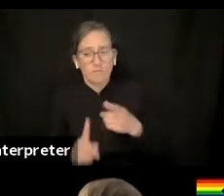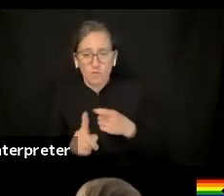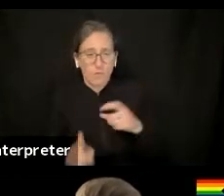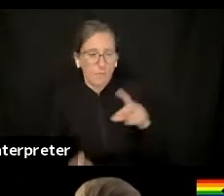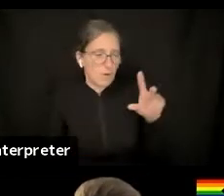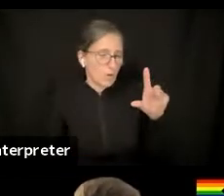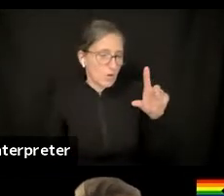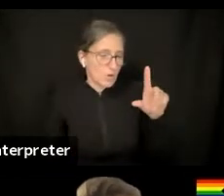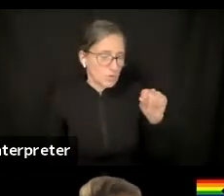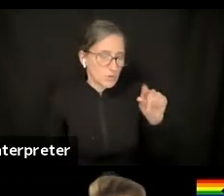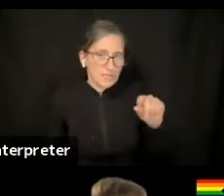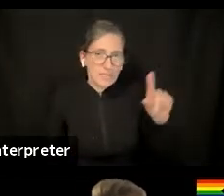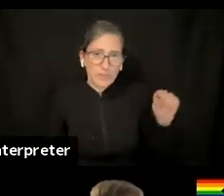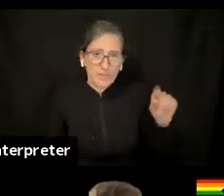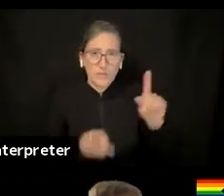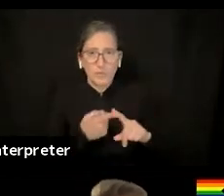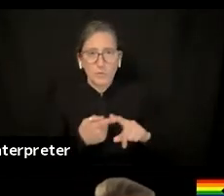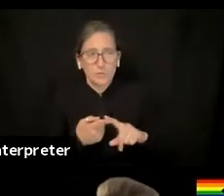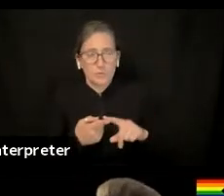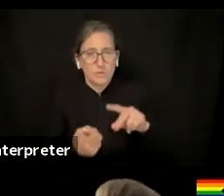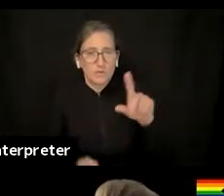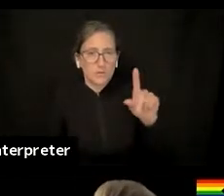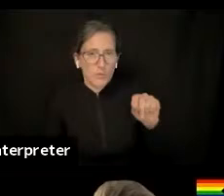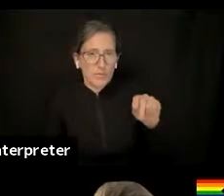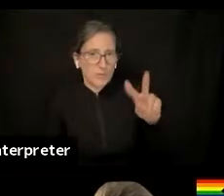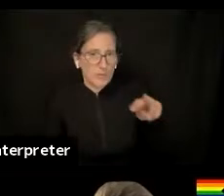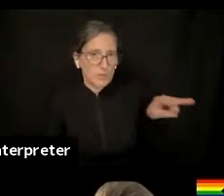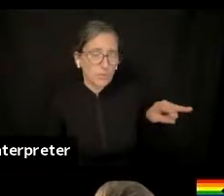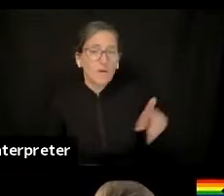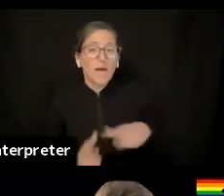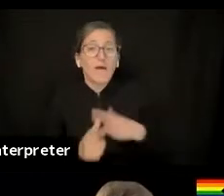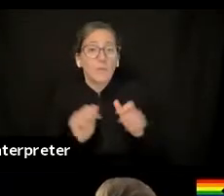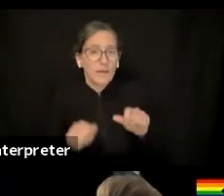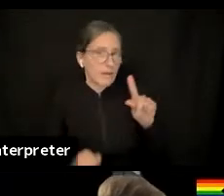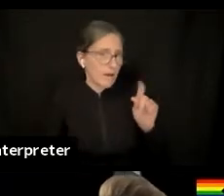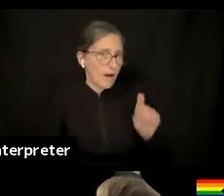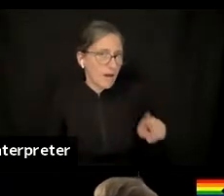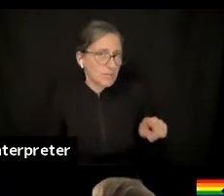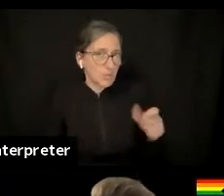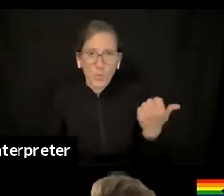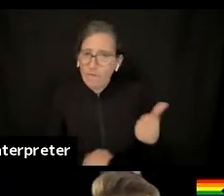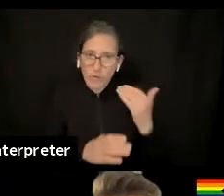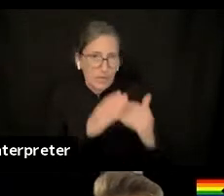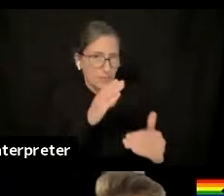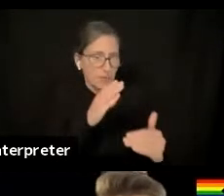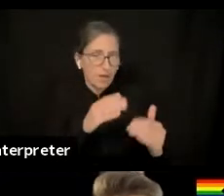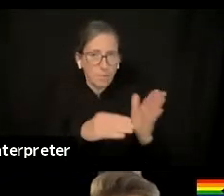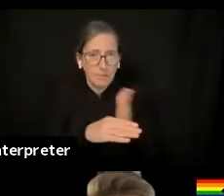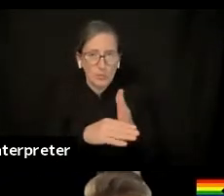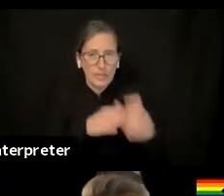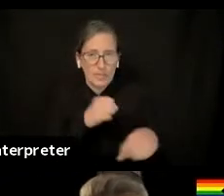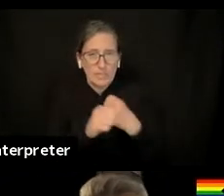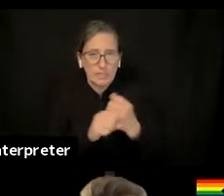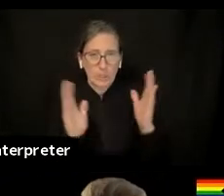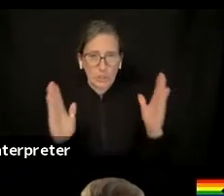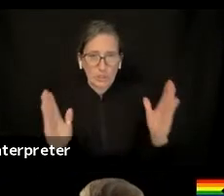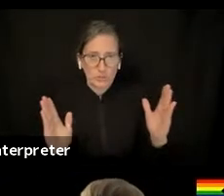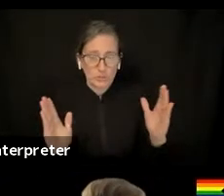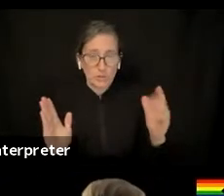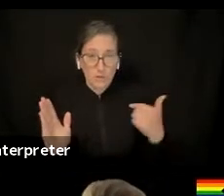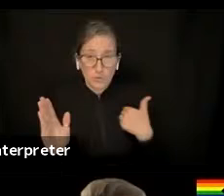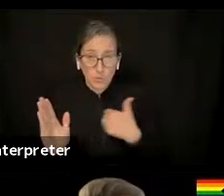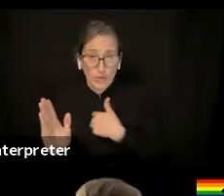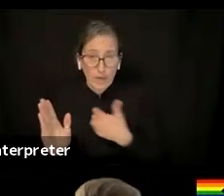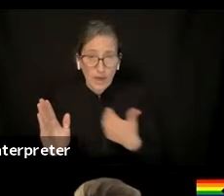and then we would ask you, in every email that you did from 2020 to 2022, do we have a copy of all of